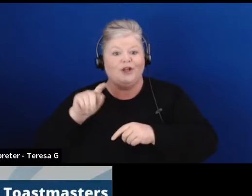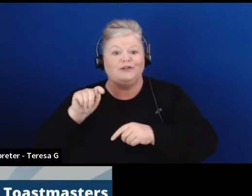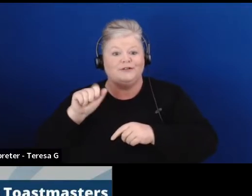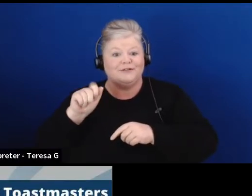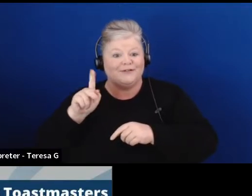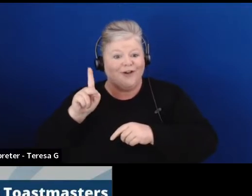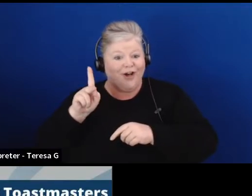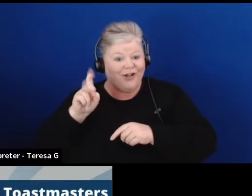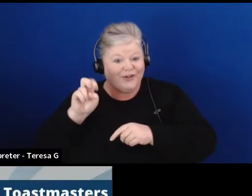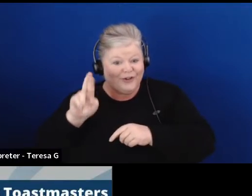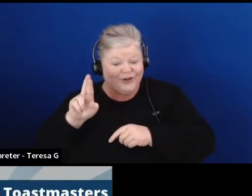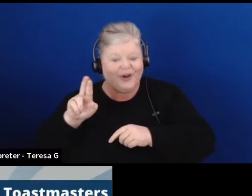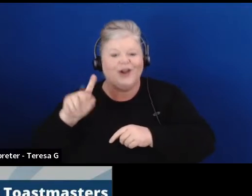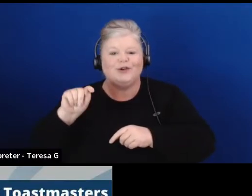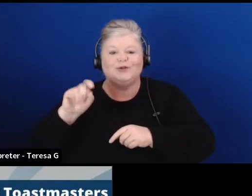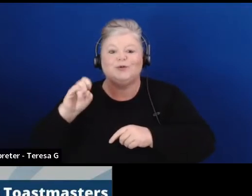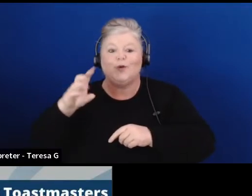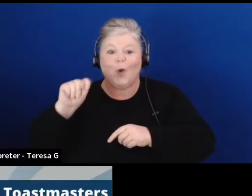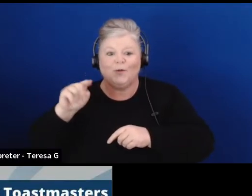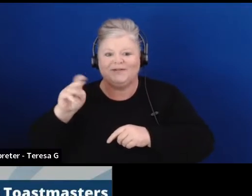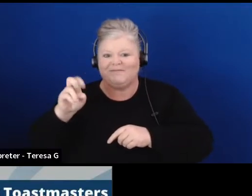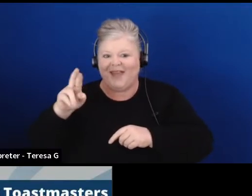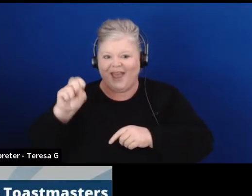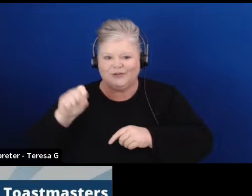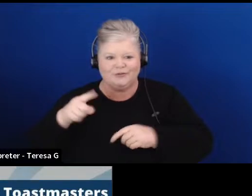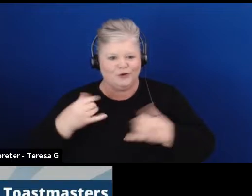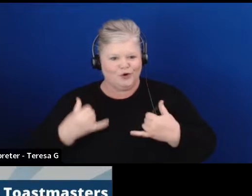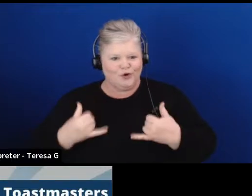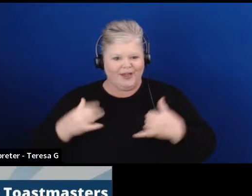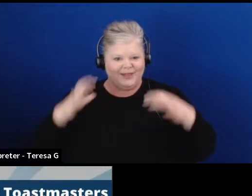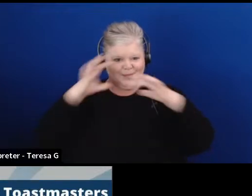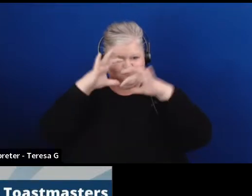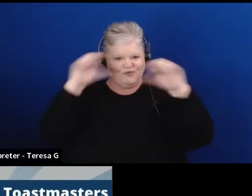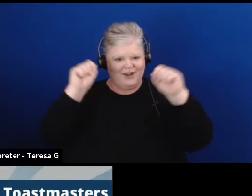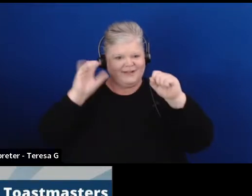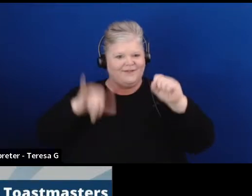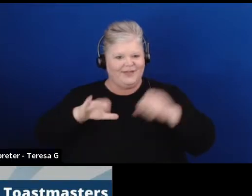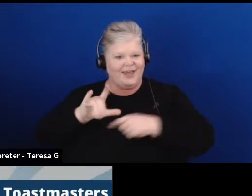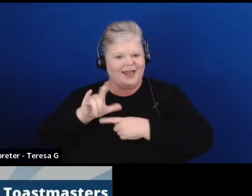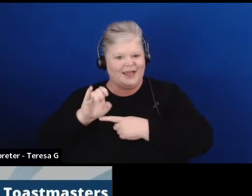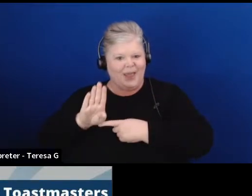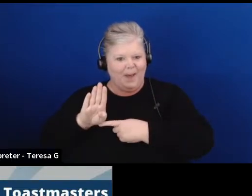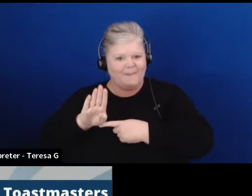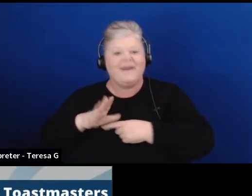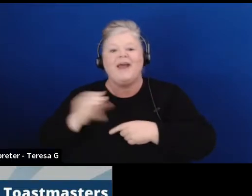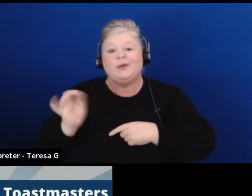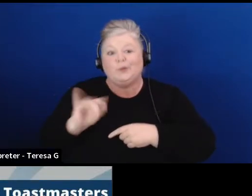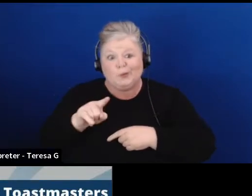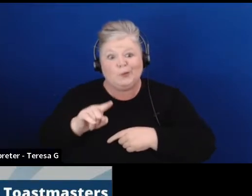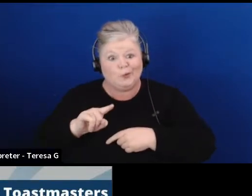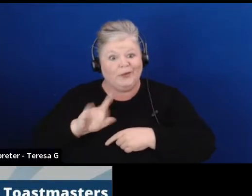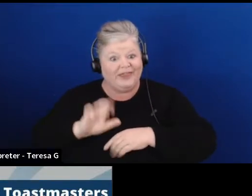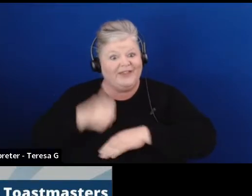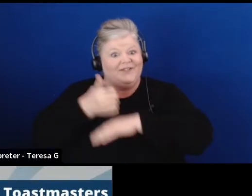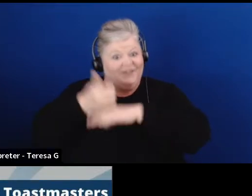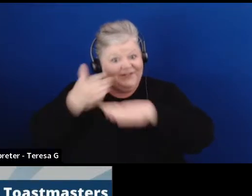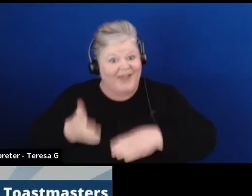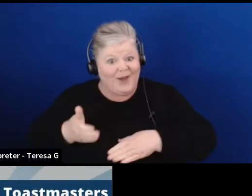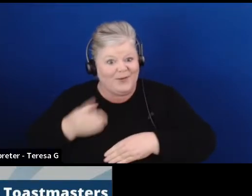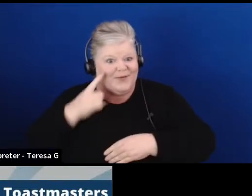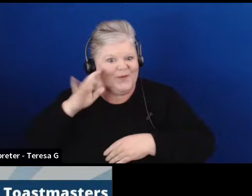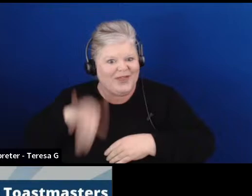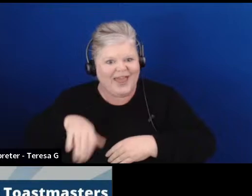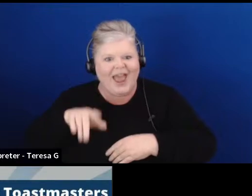is currently the president of our club. And he's also, like Michelle said, the founder of Audible Talkers